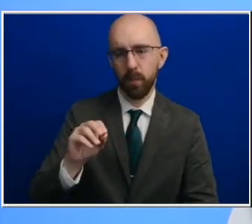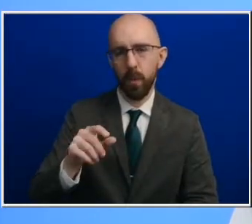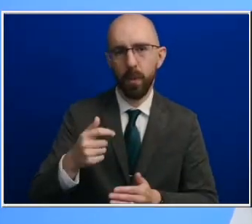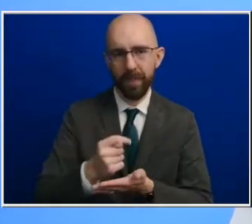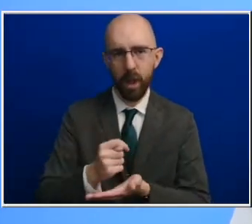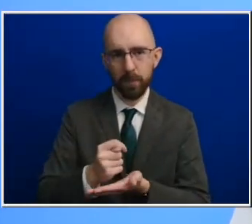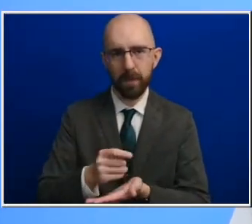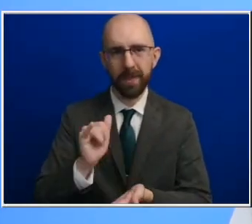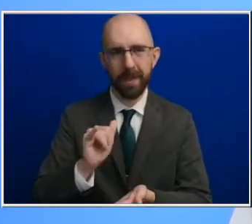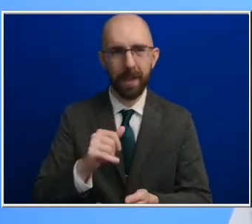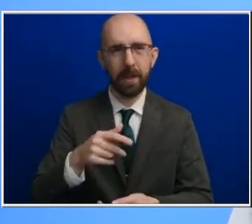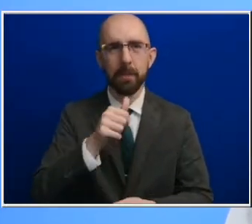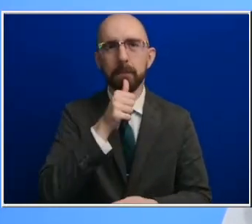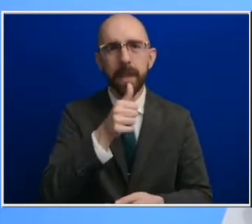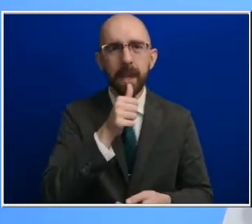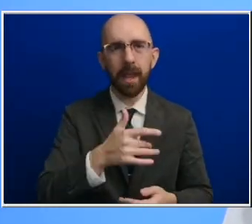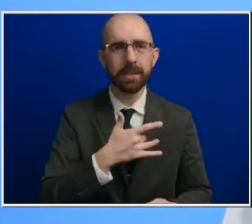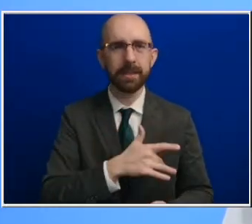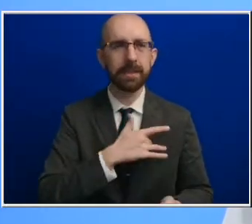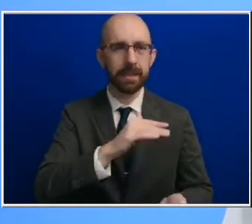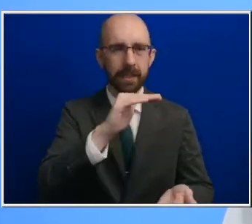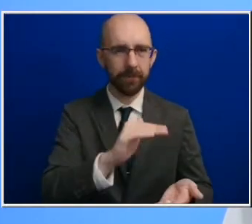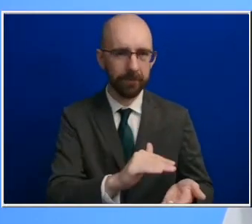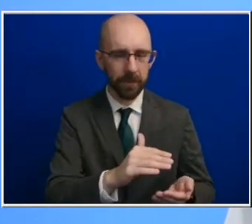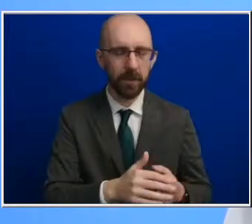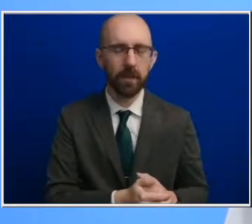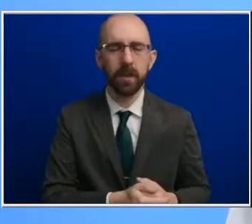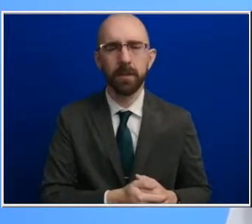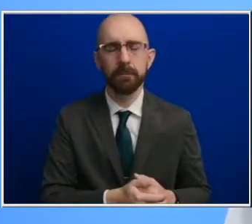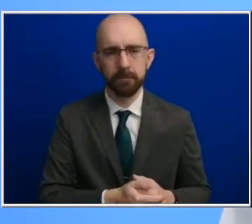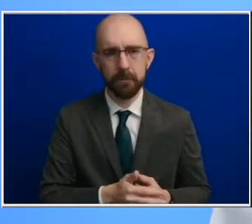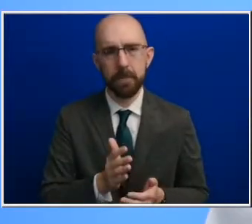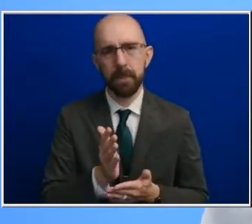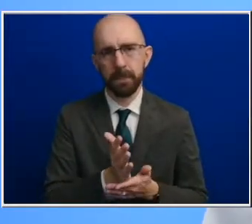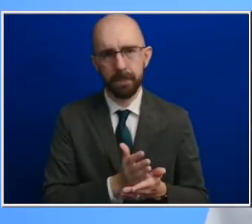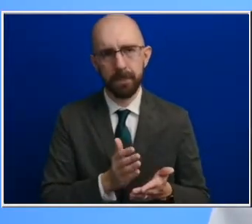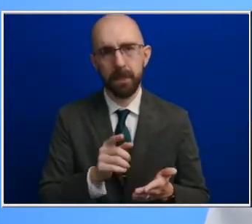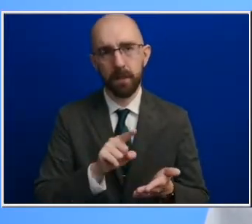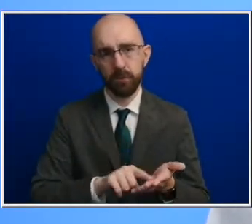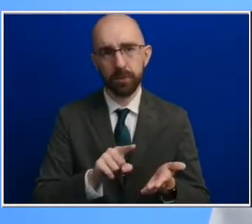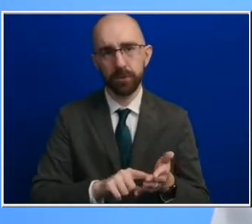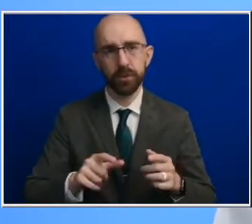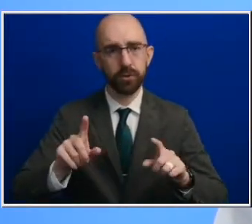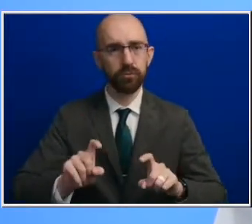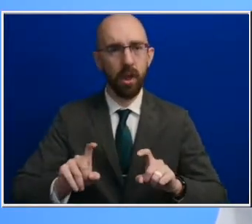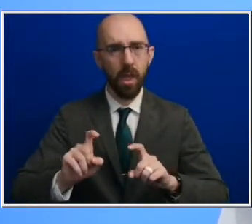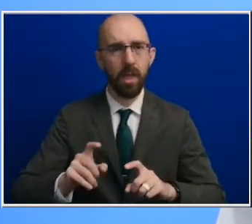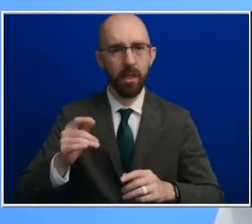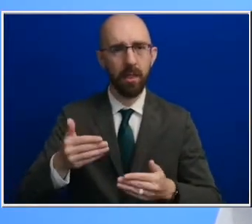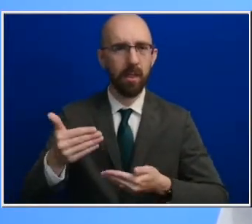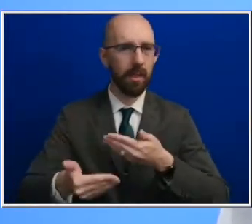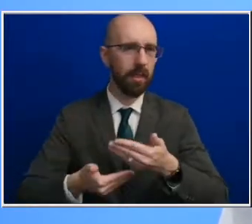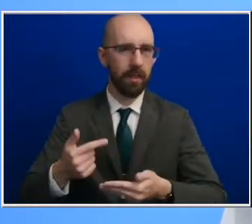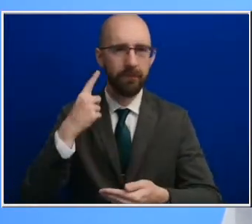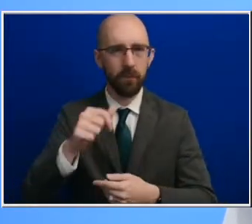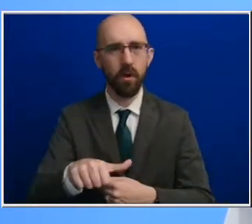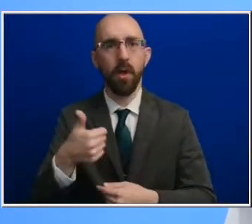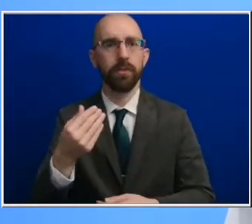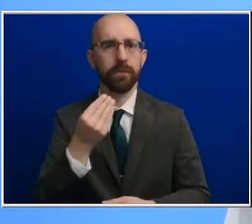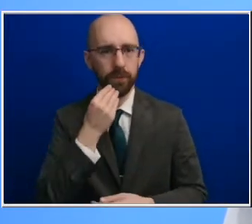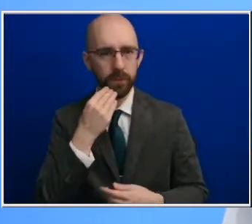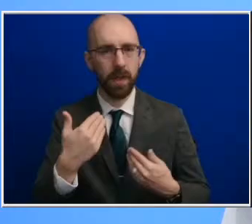peanut desensitization, and some in research trials in the pipeline for other foods. We have the